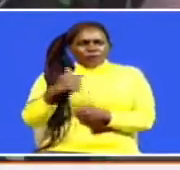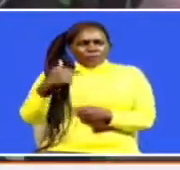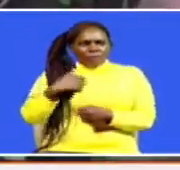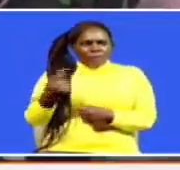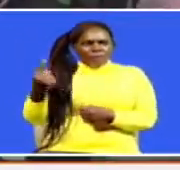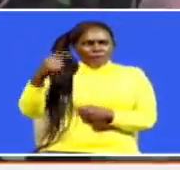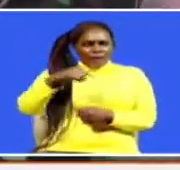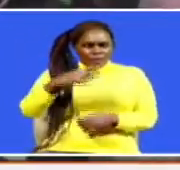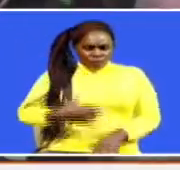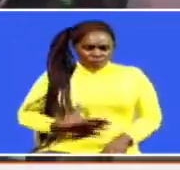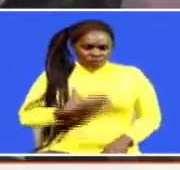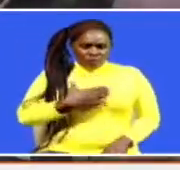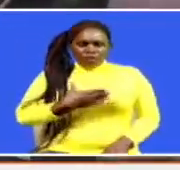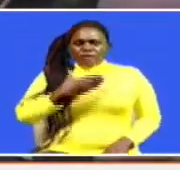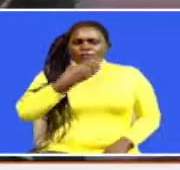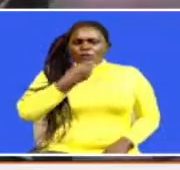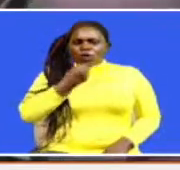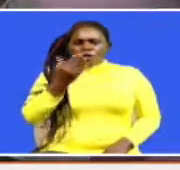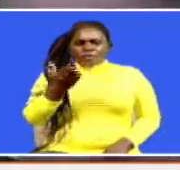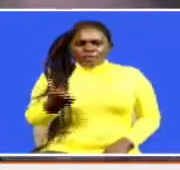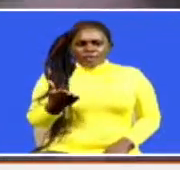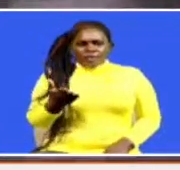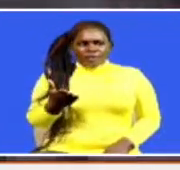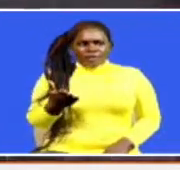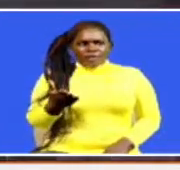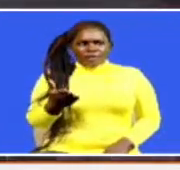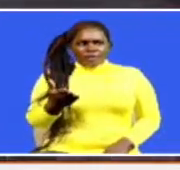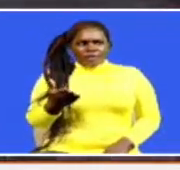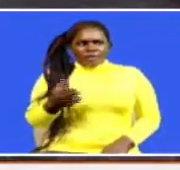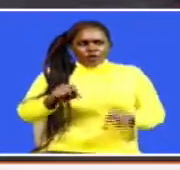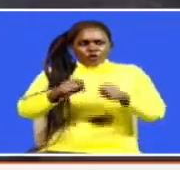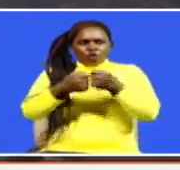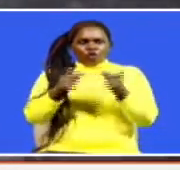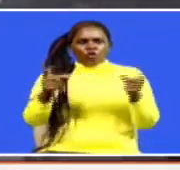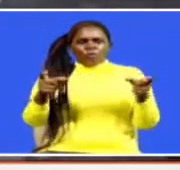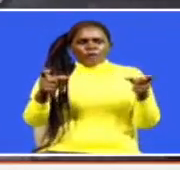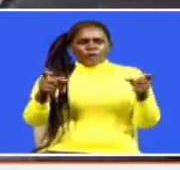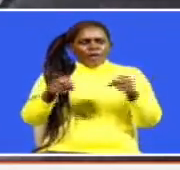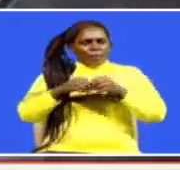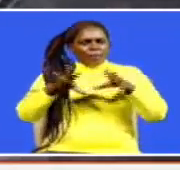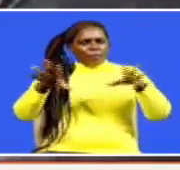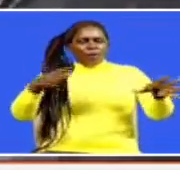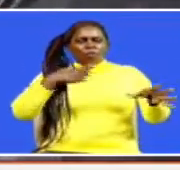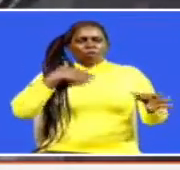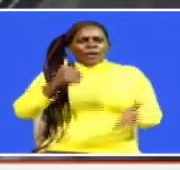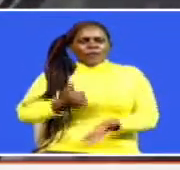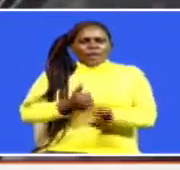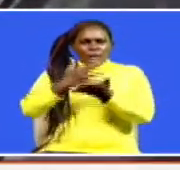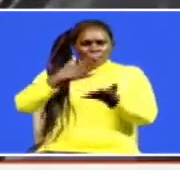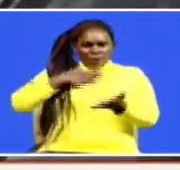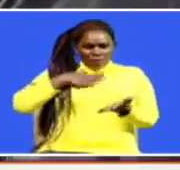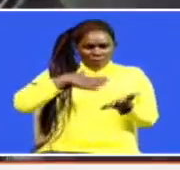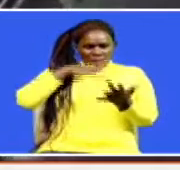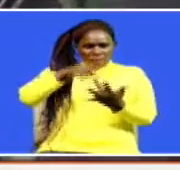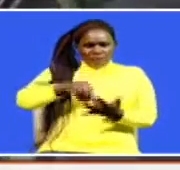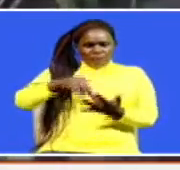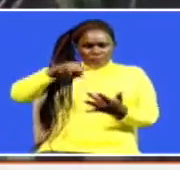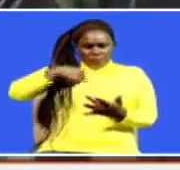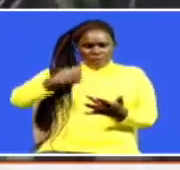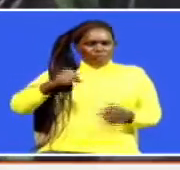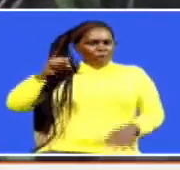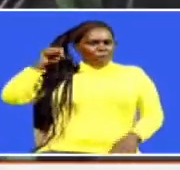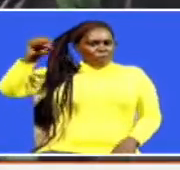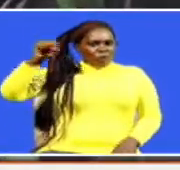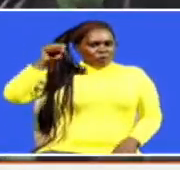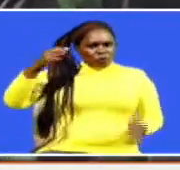Nimekuja kutembelea huyu kijana mwenye alikuwa anasabaha kwa mitandao jana, akitaka usaidizi wetu haswa sisi